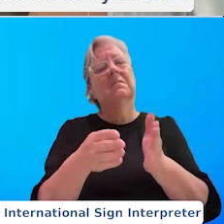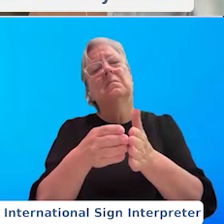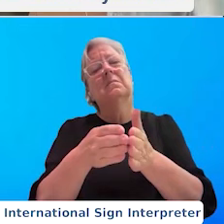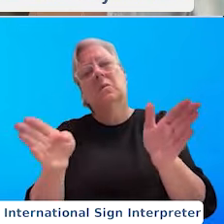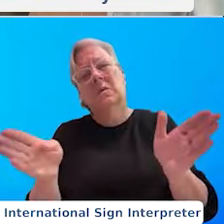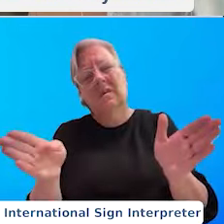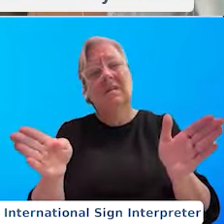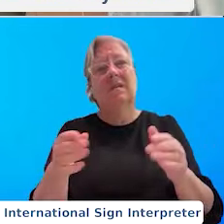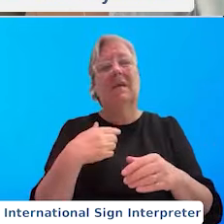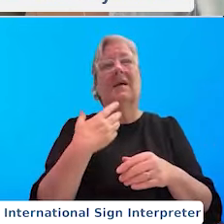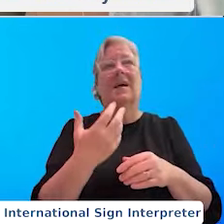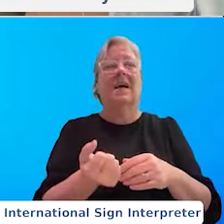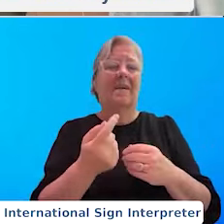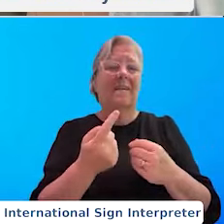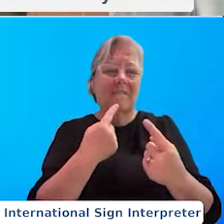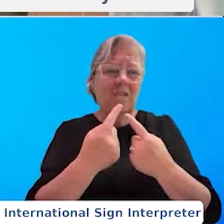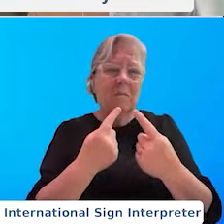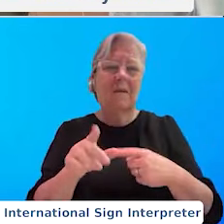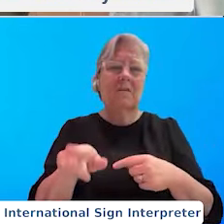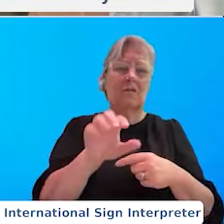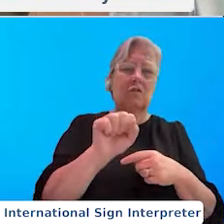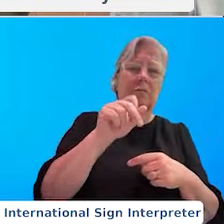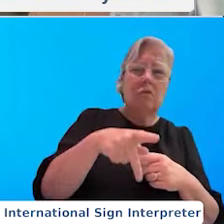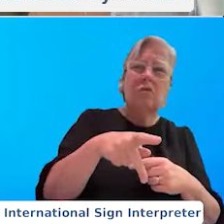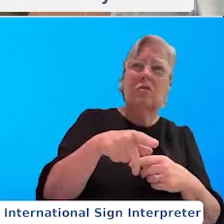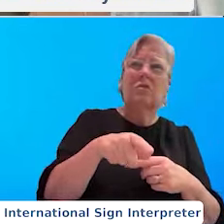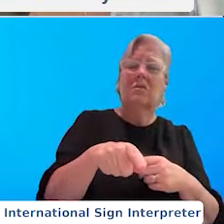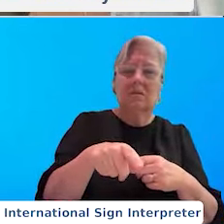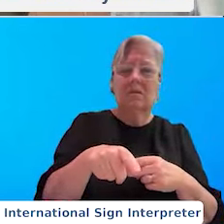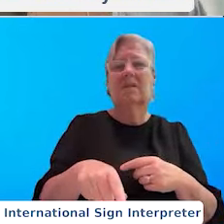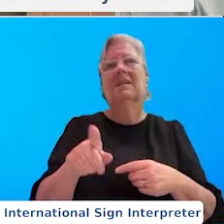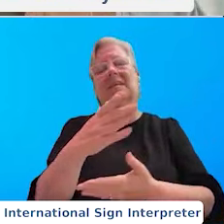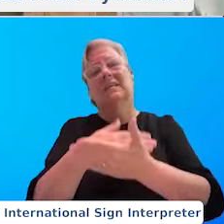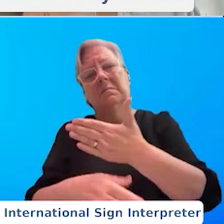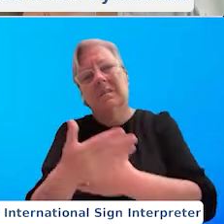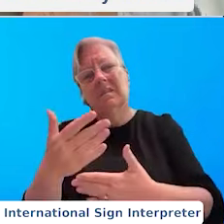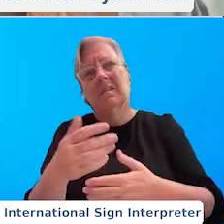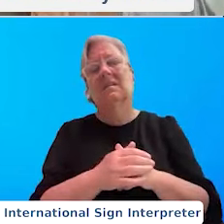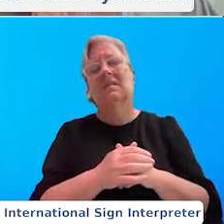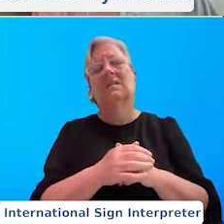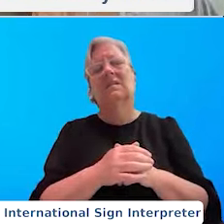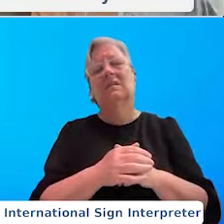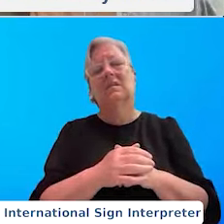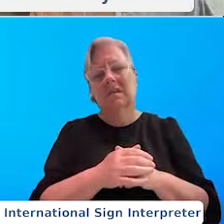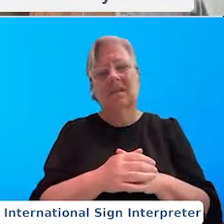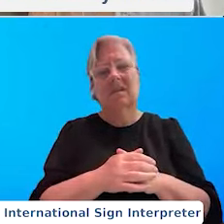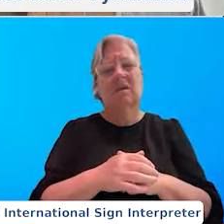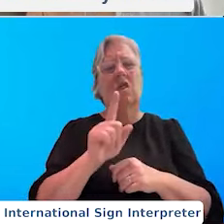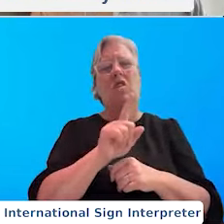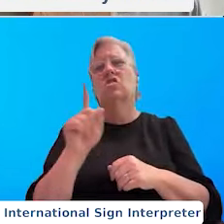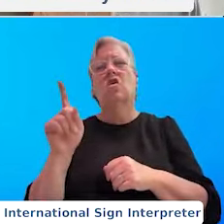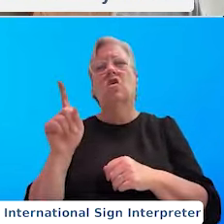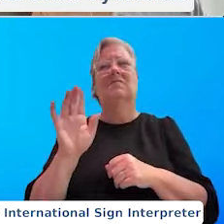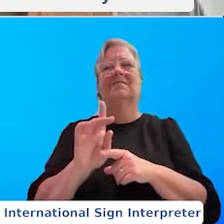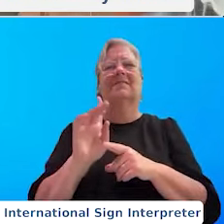of the levels of expenditure on social protection, while we only have really those 14 countries that